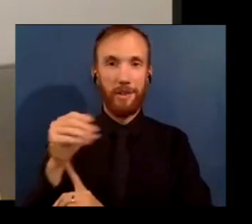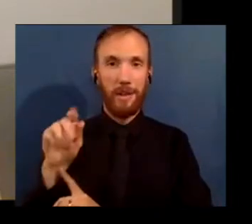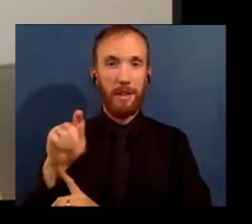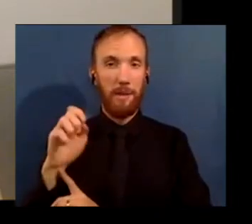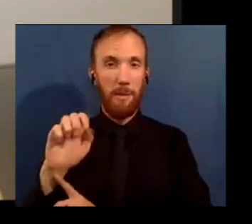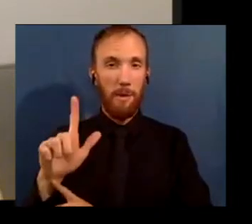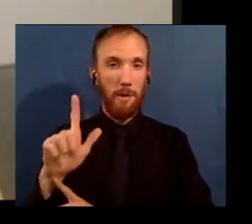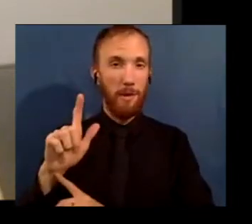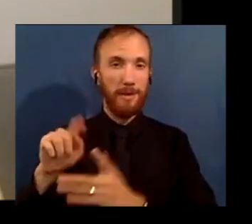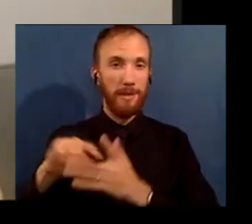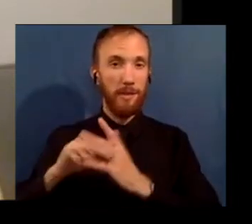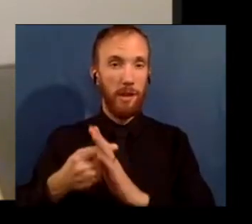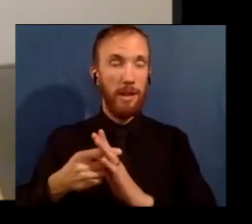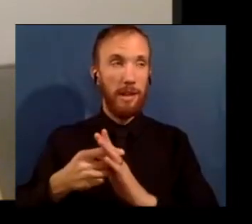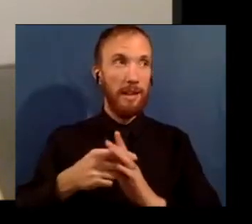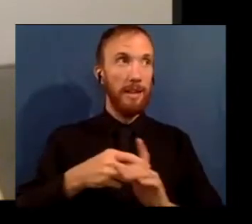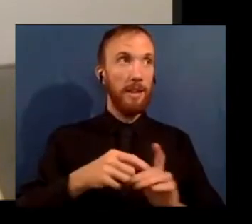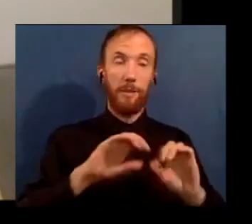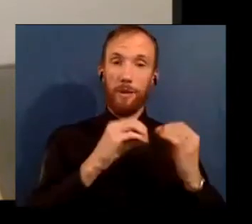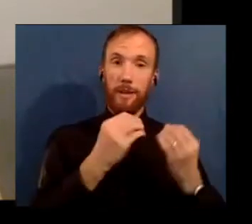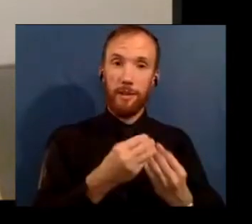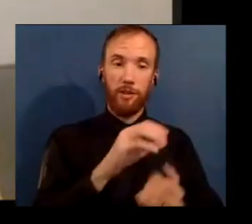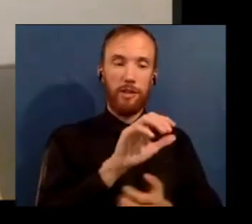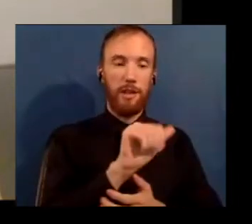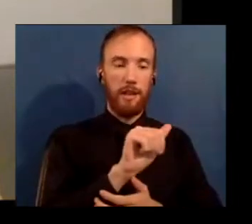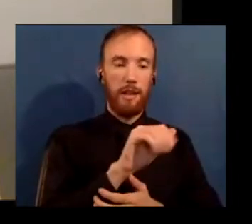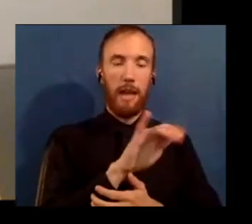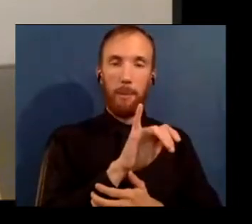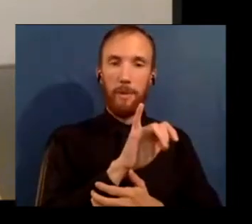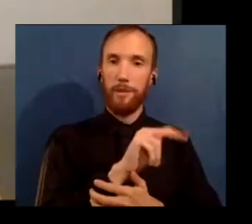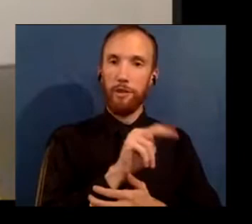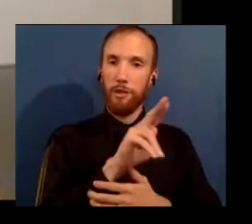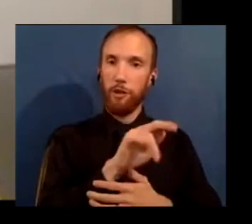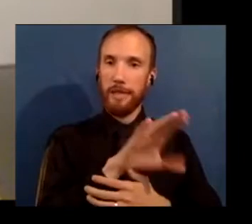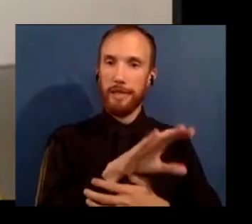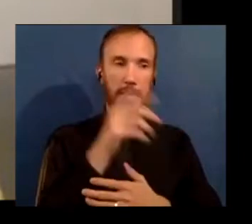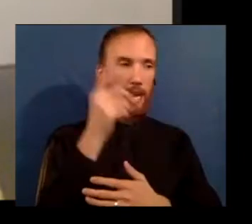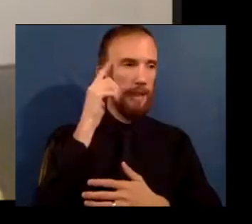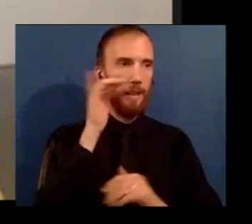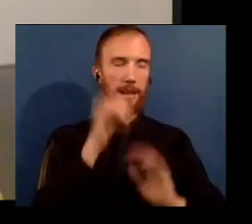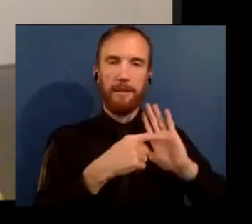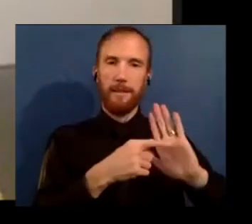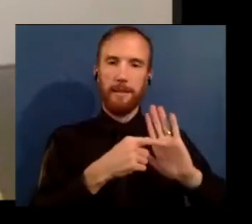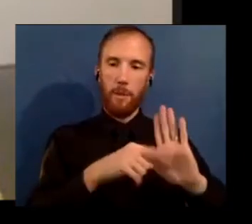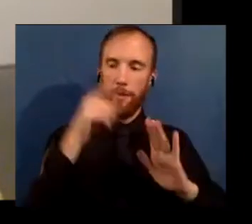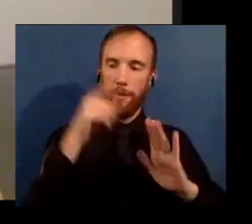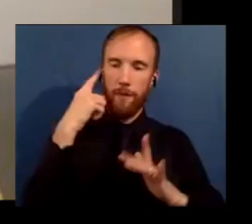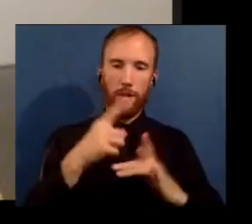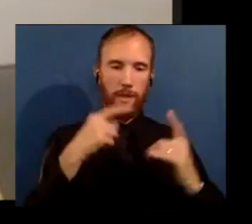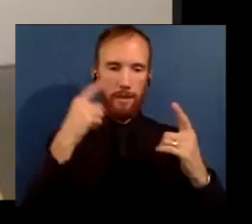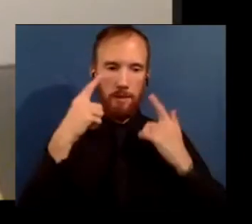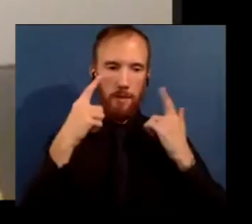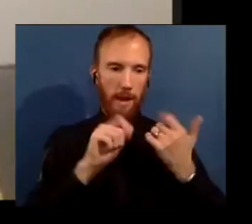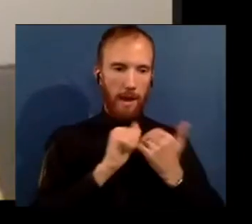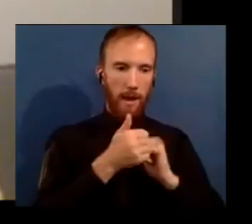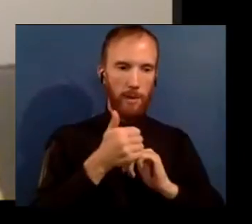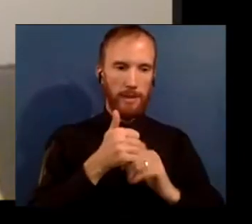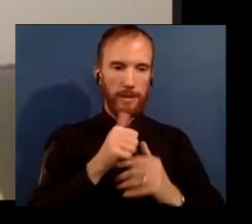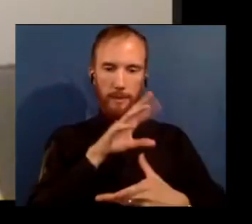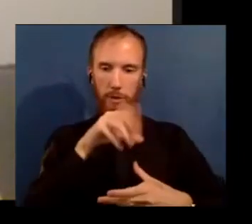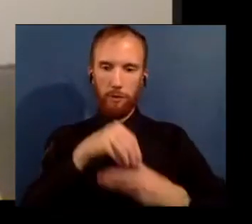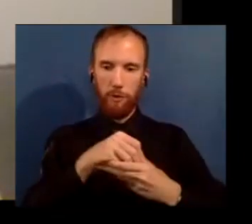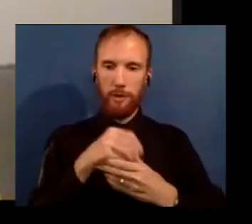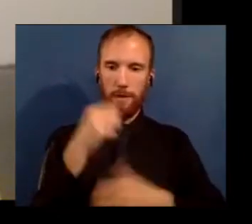is an exemplar of using this research and learning from movements for liberation, for aiming to engage with movements in